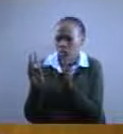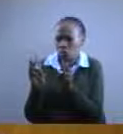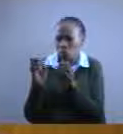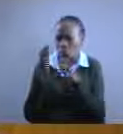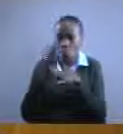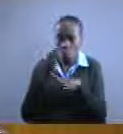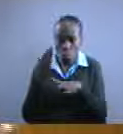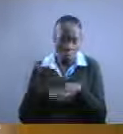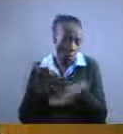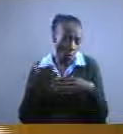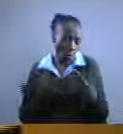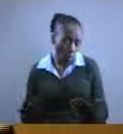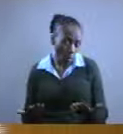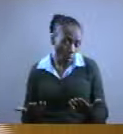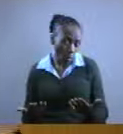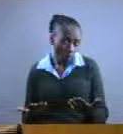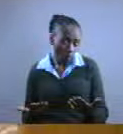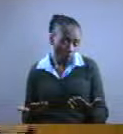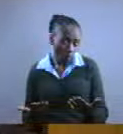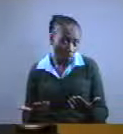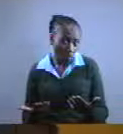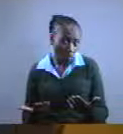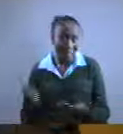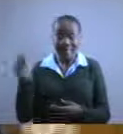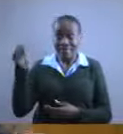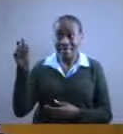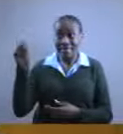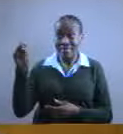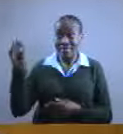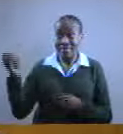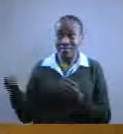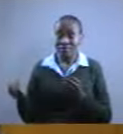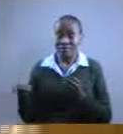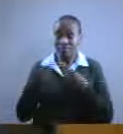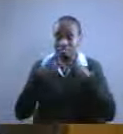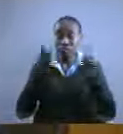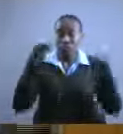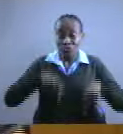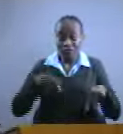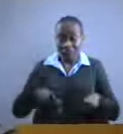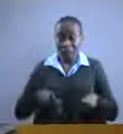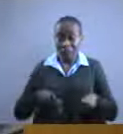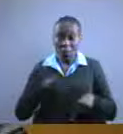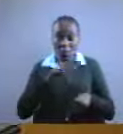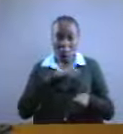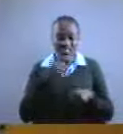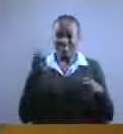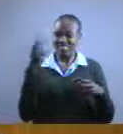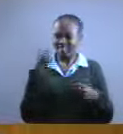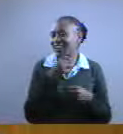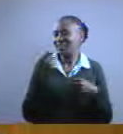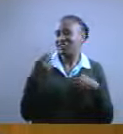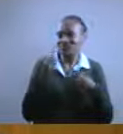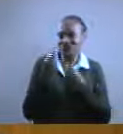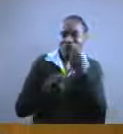unemployment is not something that the ANC is raising today because it has become fashionable to talk about it.